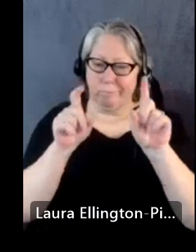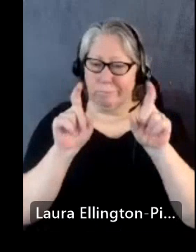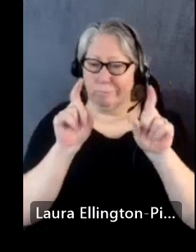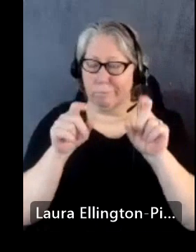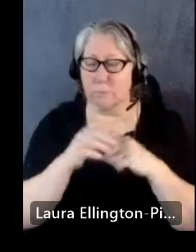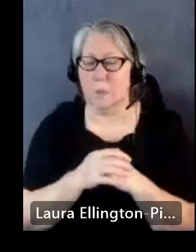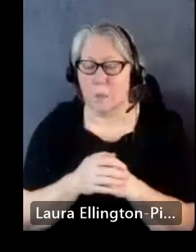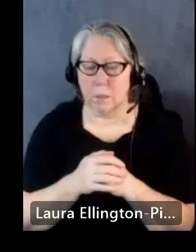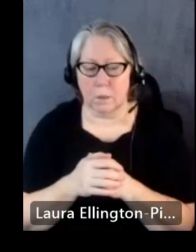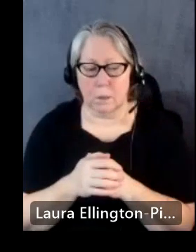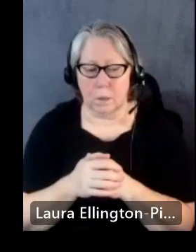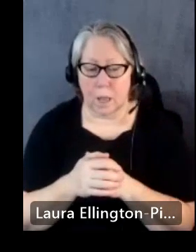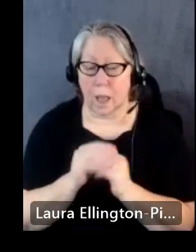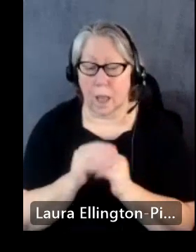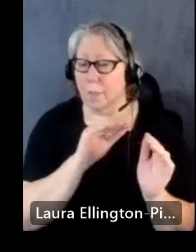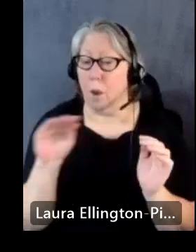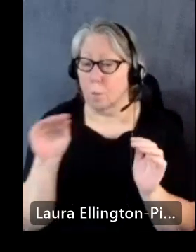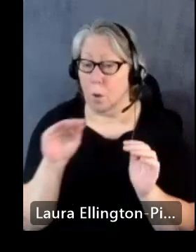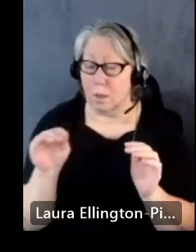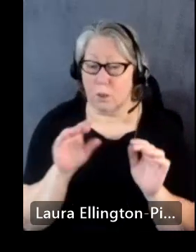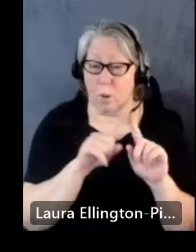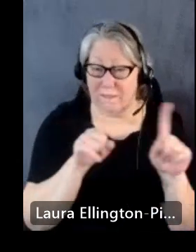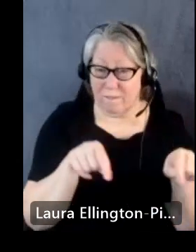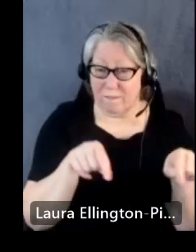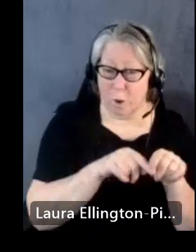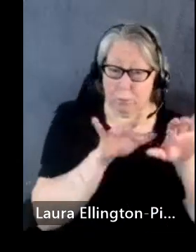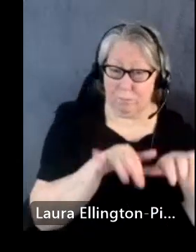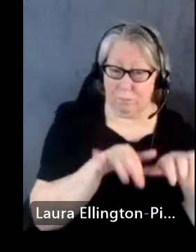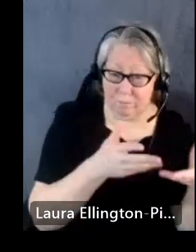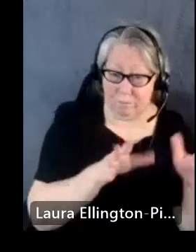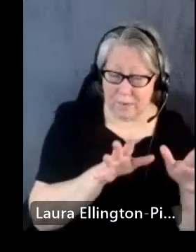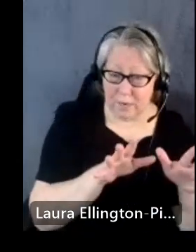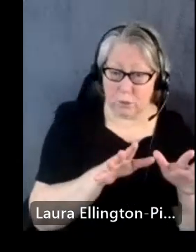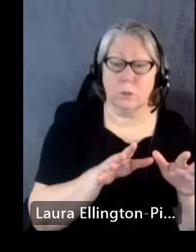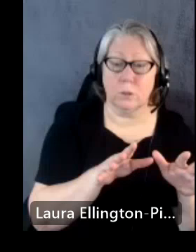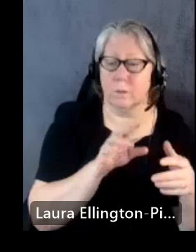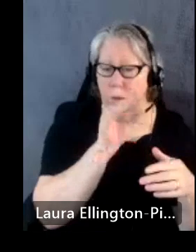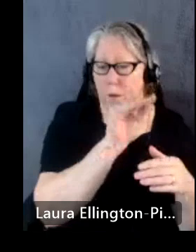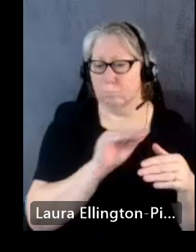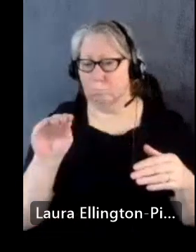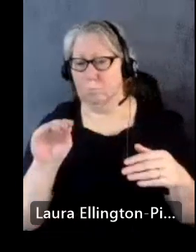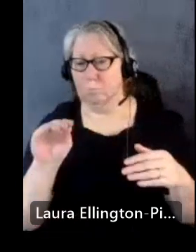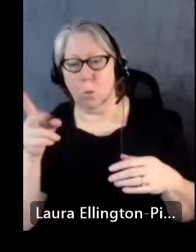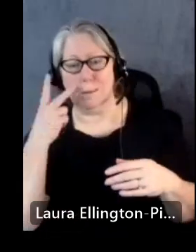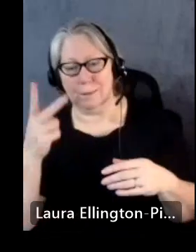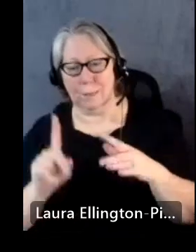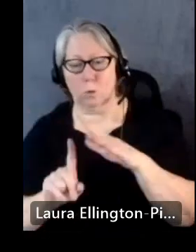and see them get updated as you're working in forms if you want to do that.